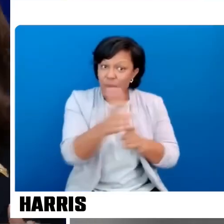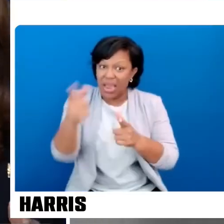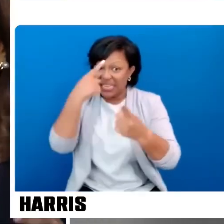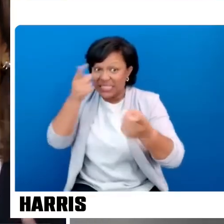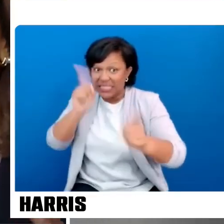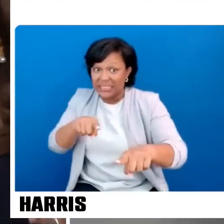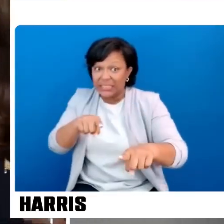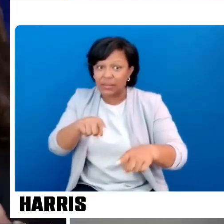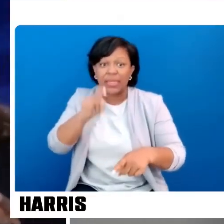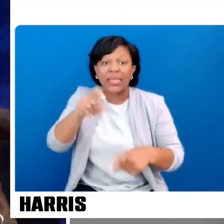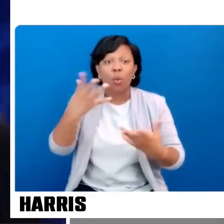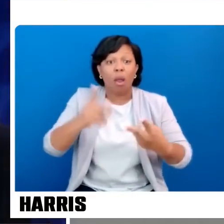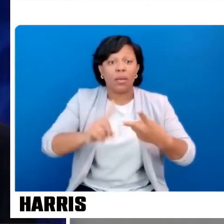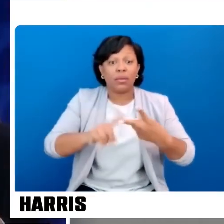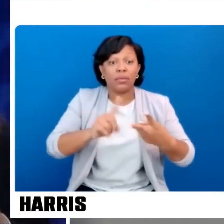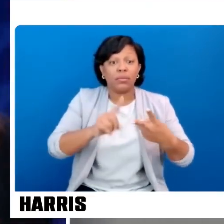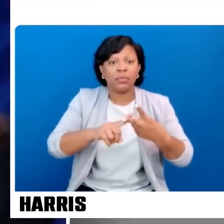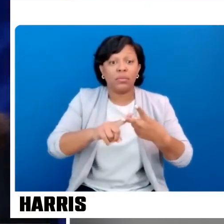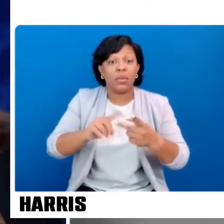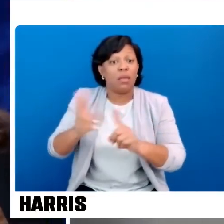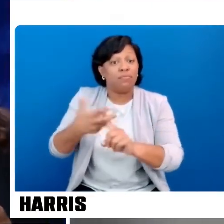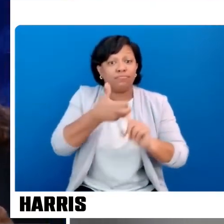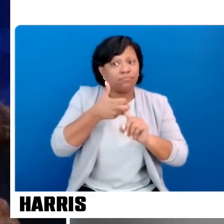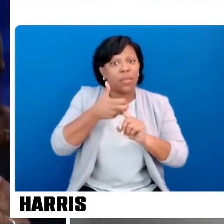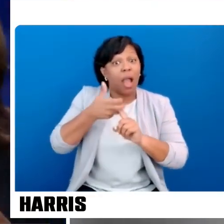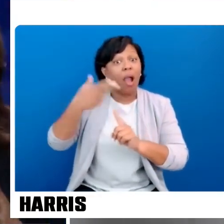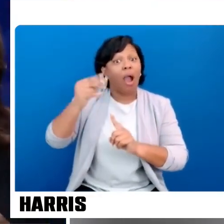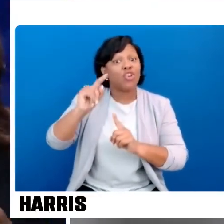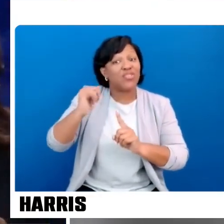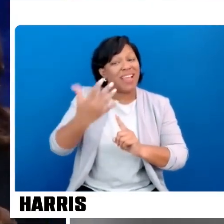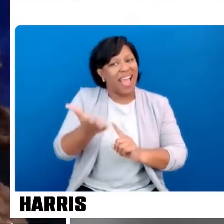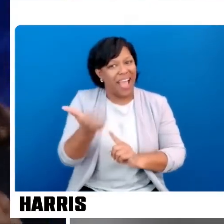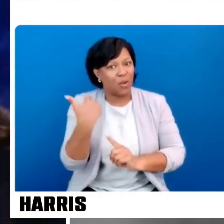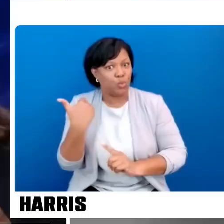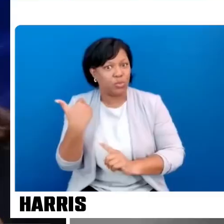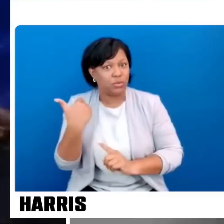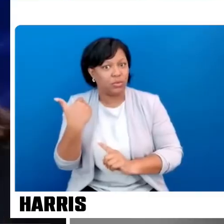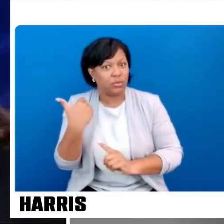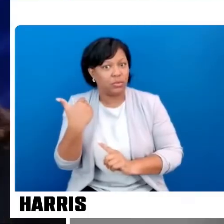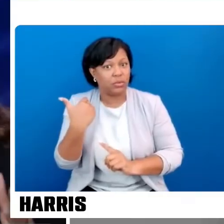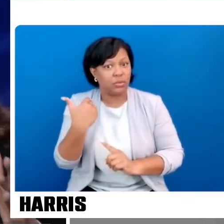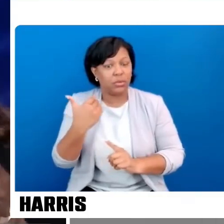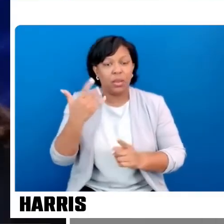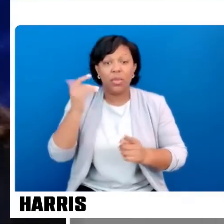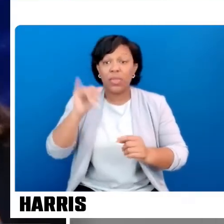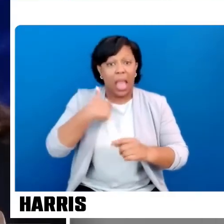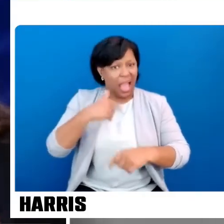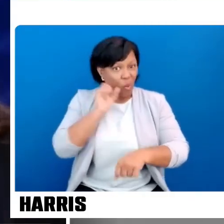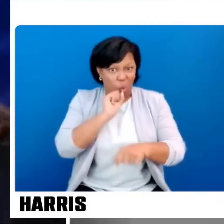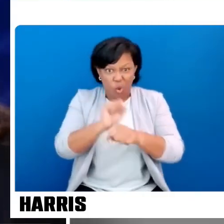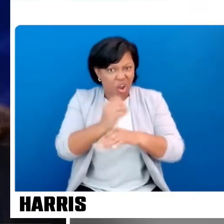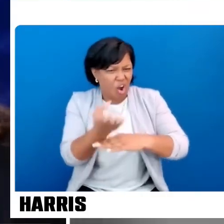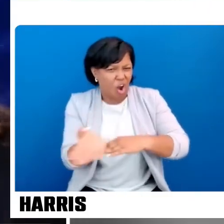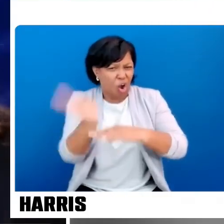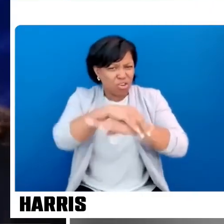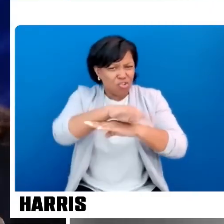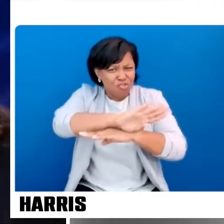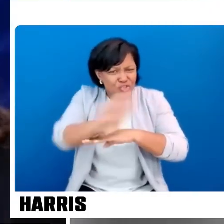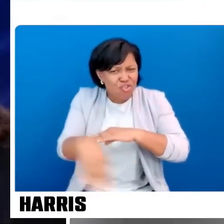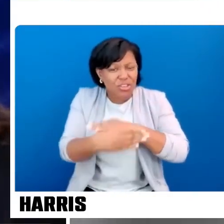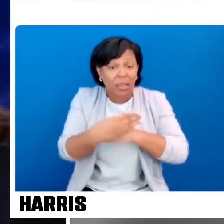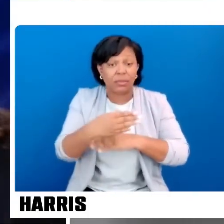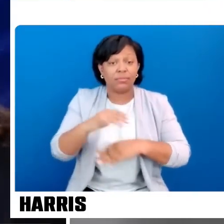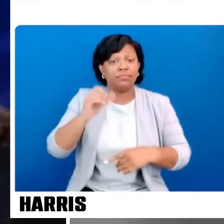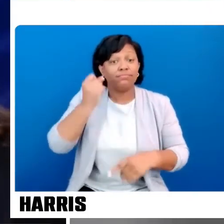we will continue to work around the clock on that. Work around the clock, also understanding that we must chart a course